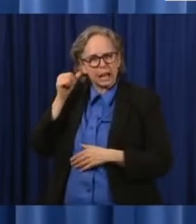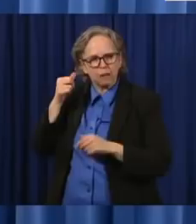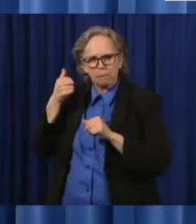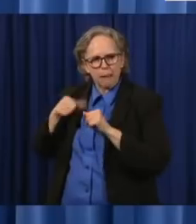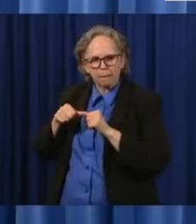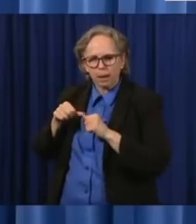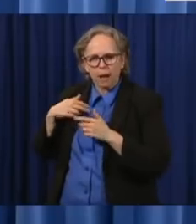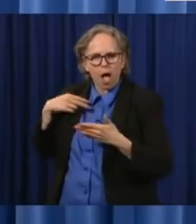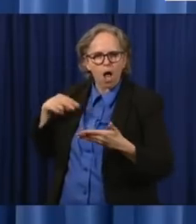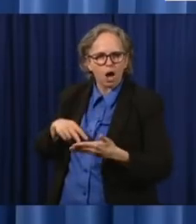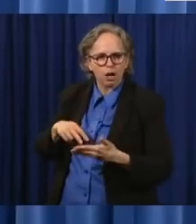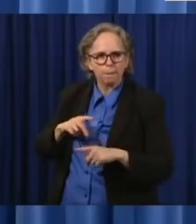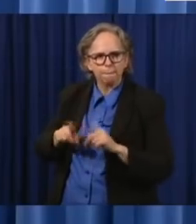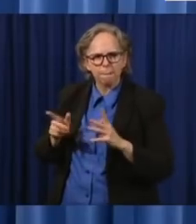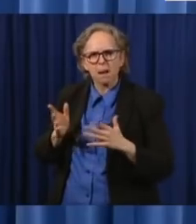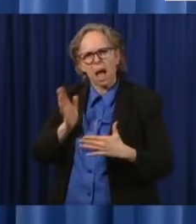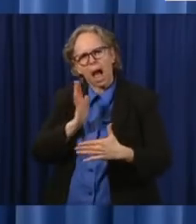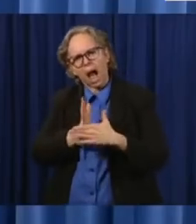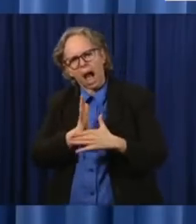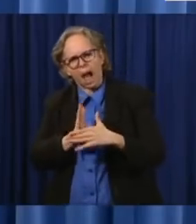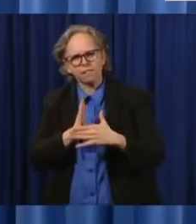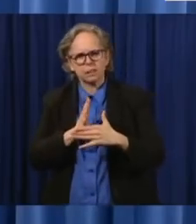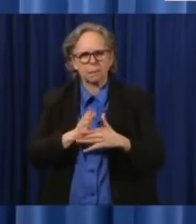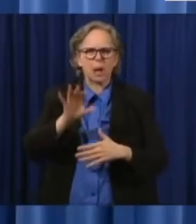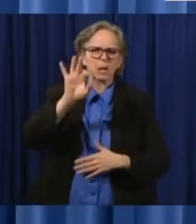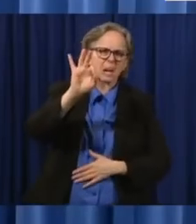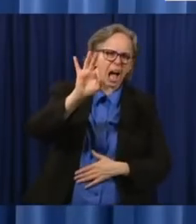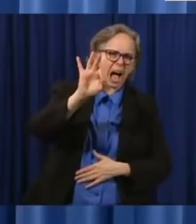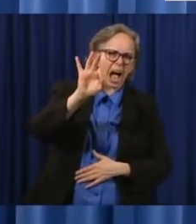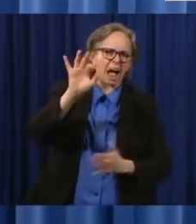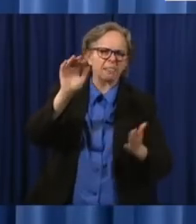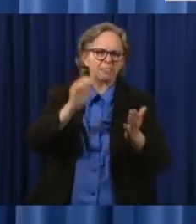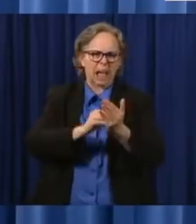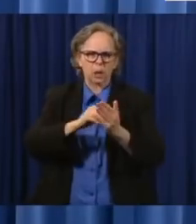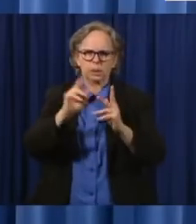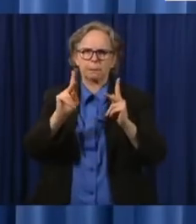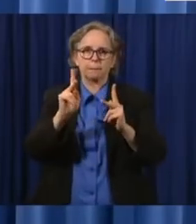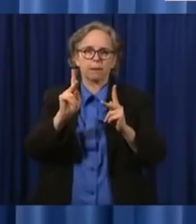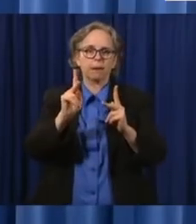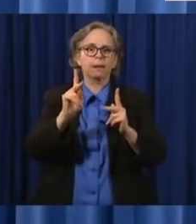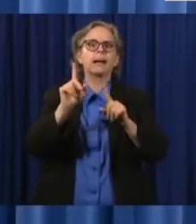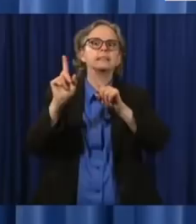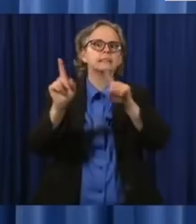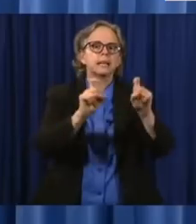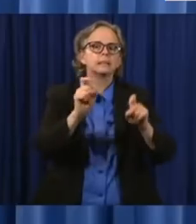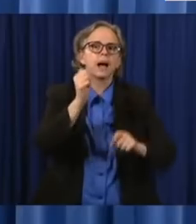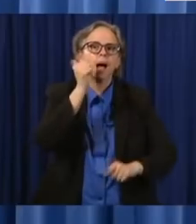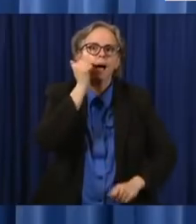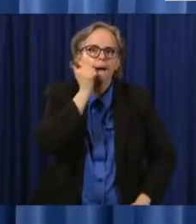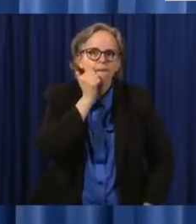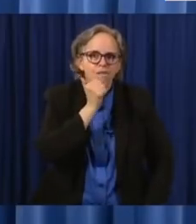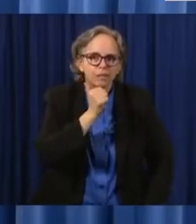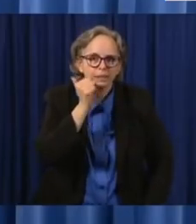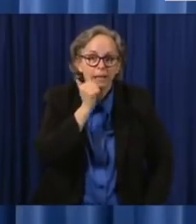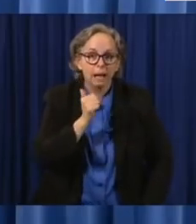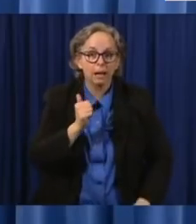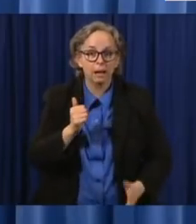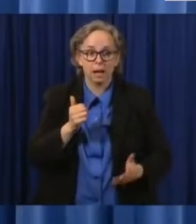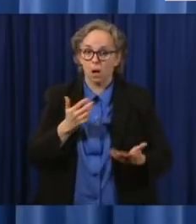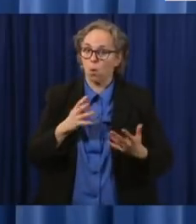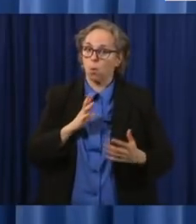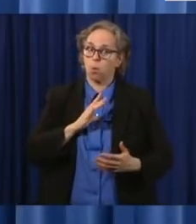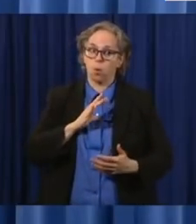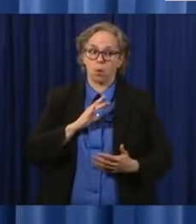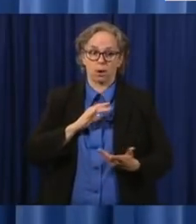been averaging somewhat over 9,000 for the last few days. That's better than we were the previous week, better than we were